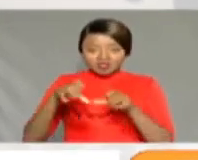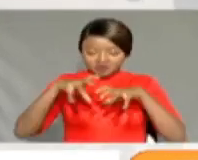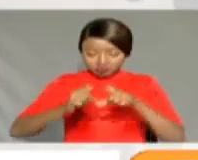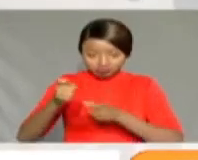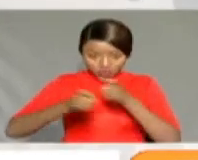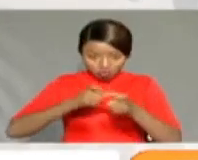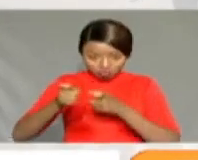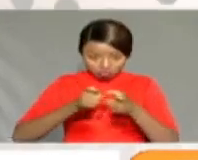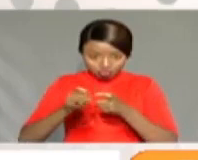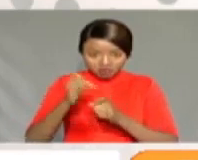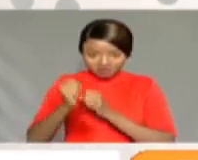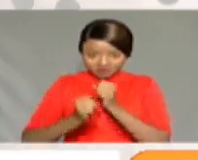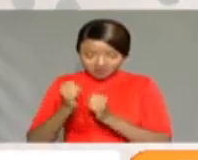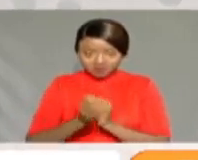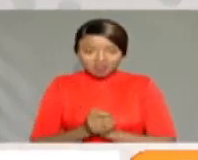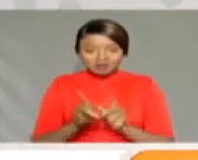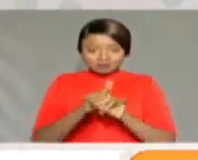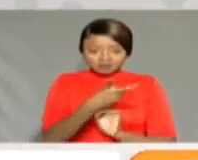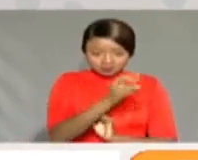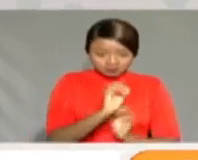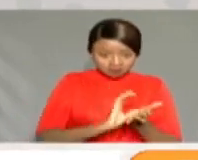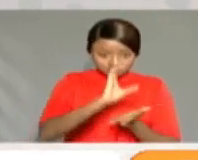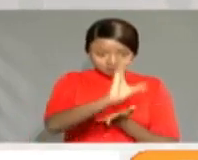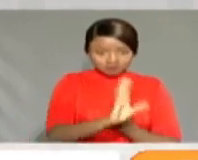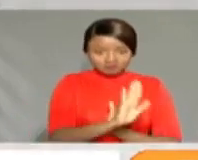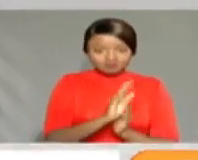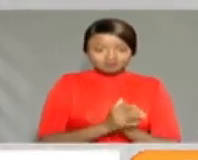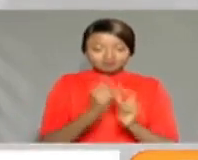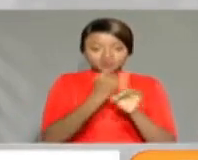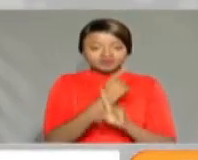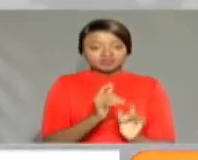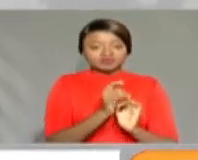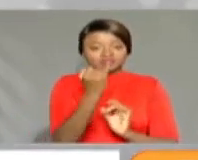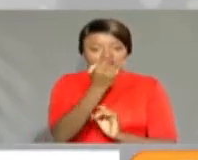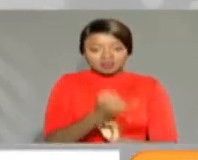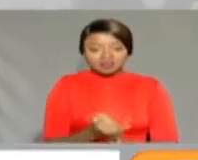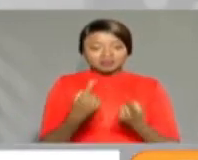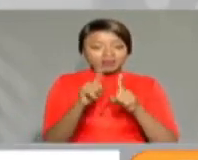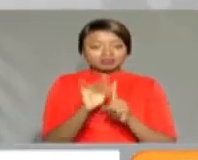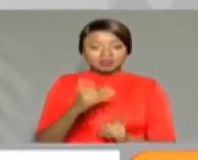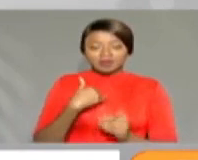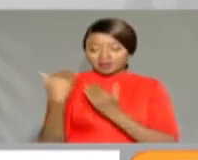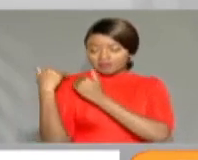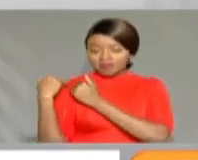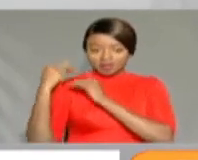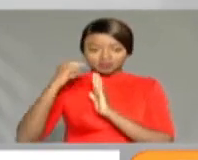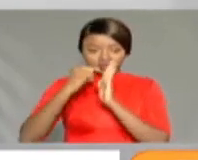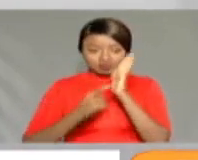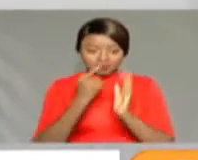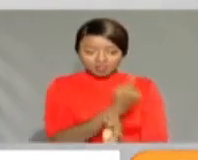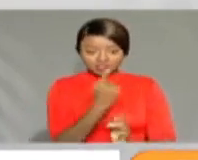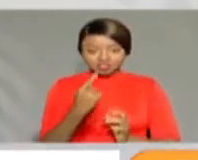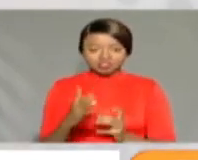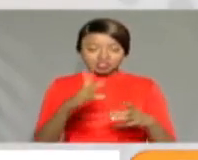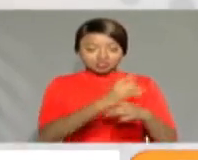fund, 35 for sports, while 20 was allocated to heritage and arts. But there are mandatory requirements each federation must